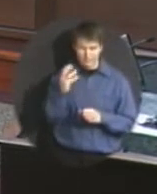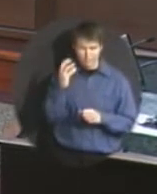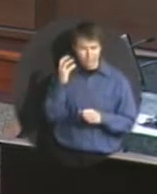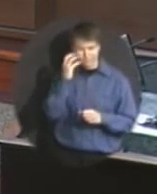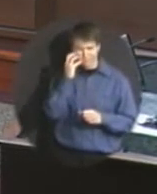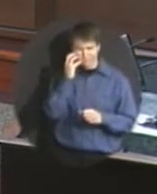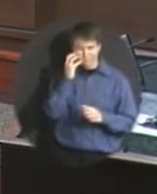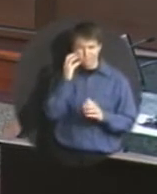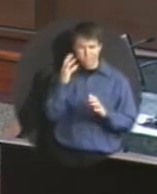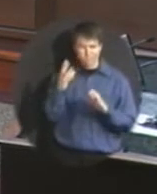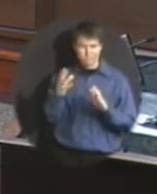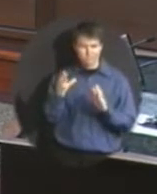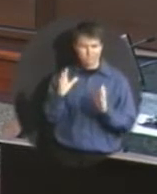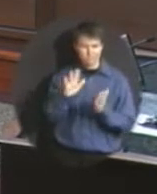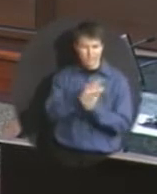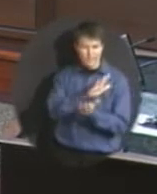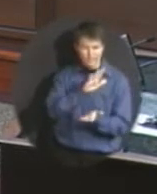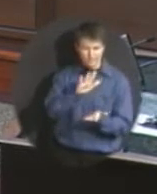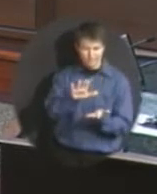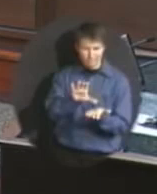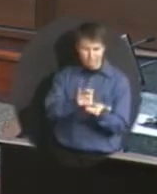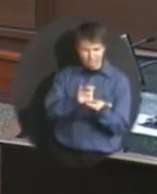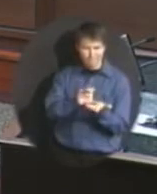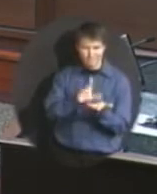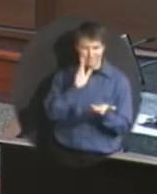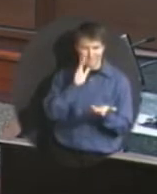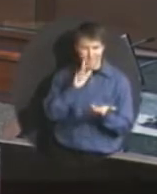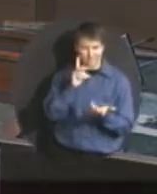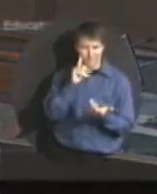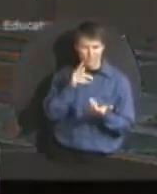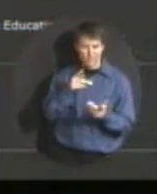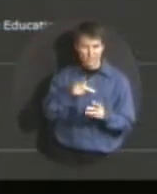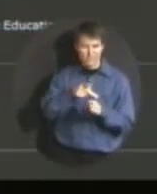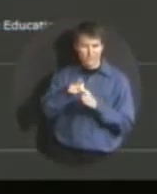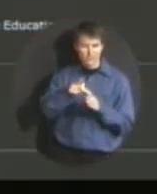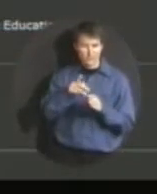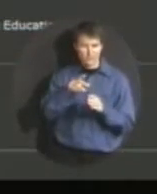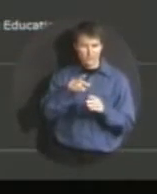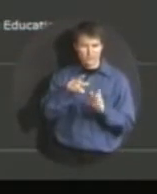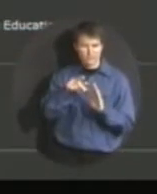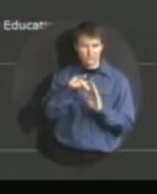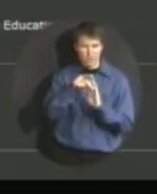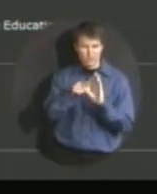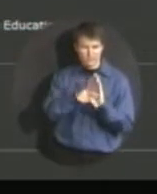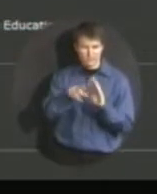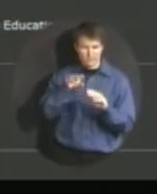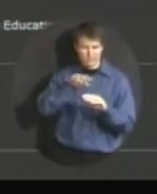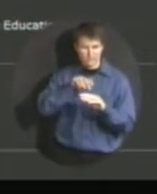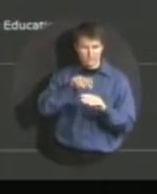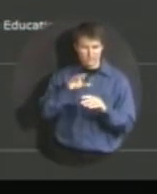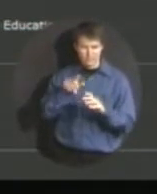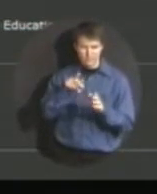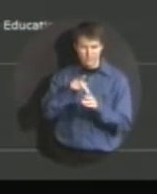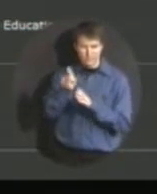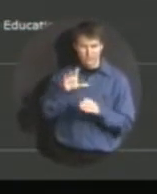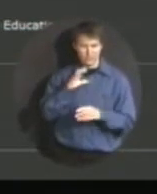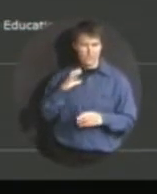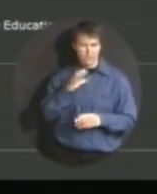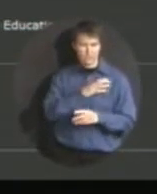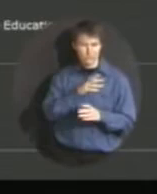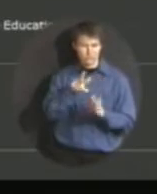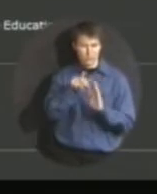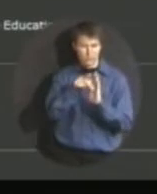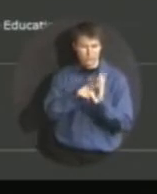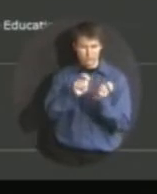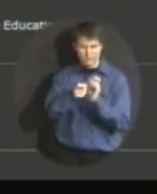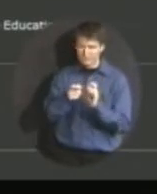with professional counsel policy revisions. Dr. Berry, do you have any comments to make about this? Well, again, we appreciate the fact that you allowed us